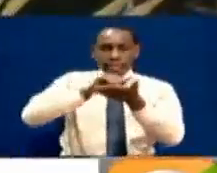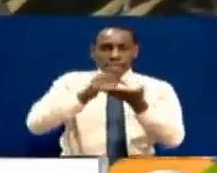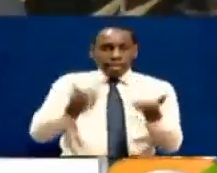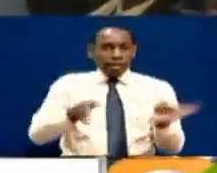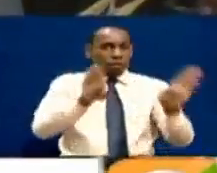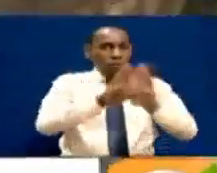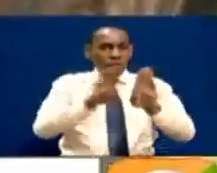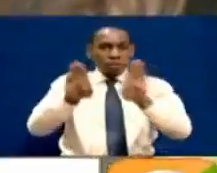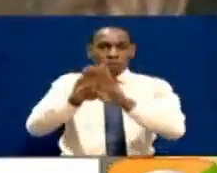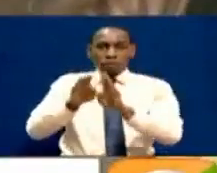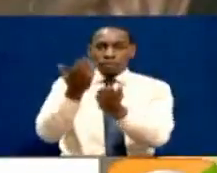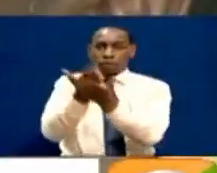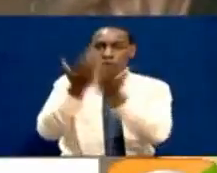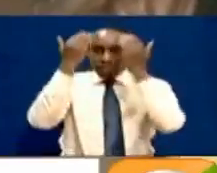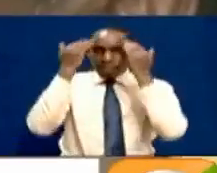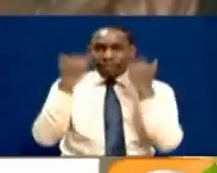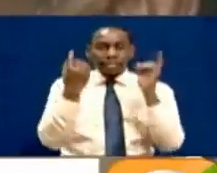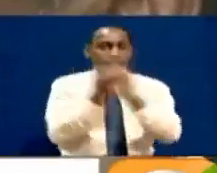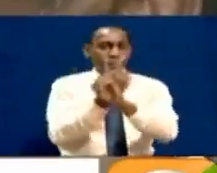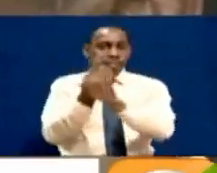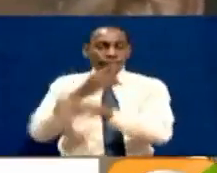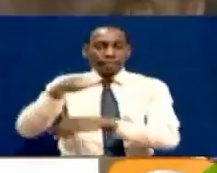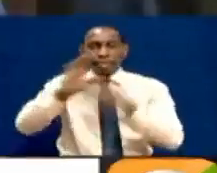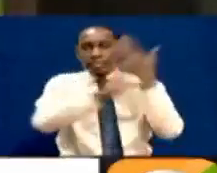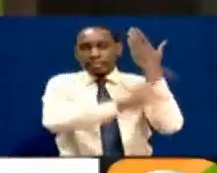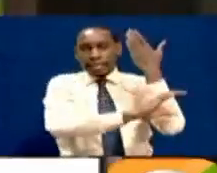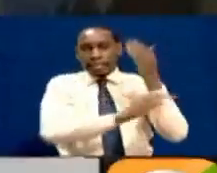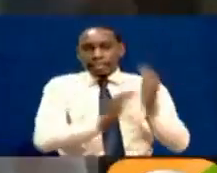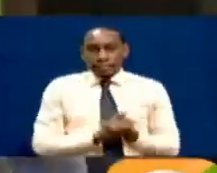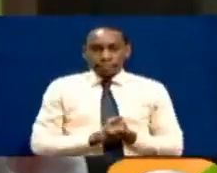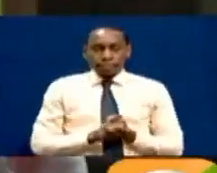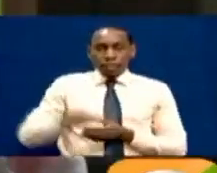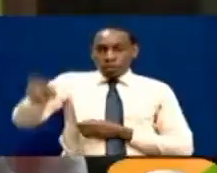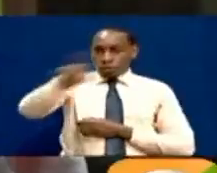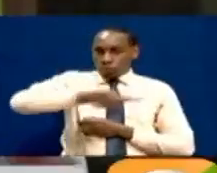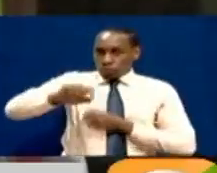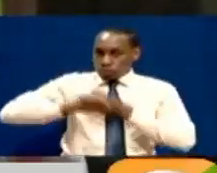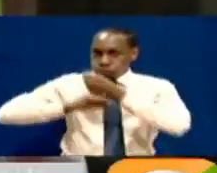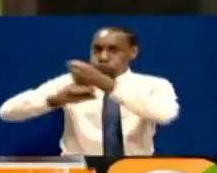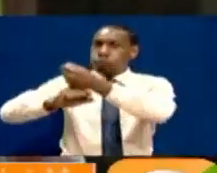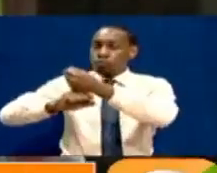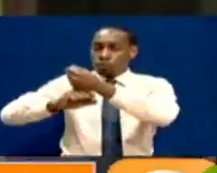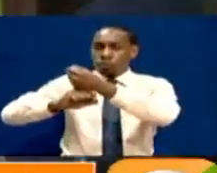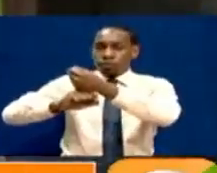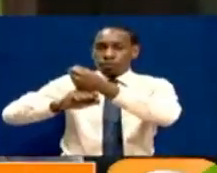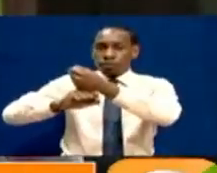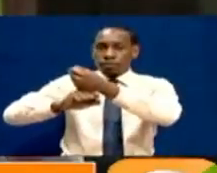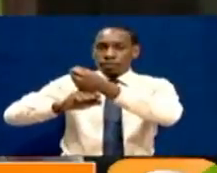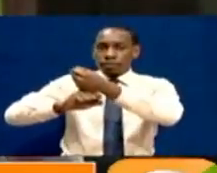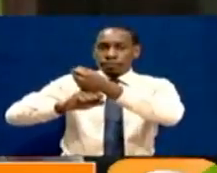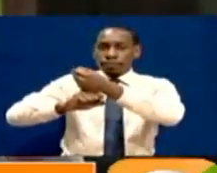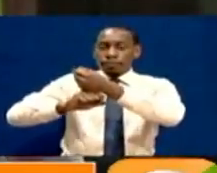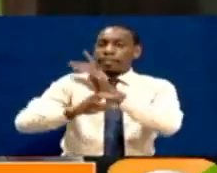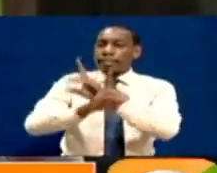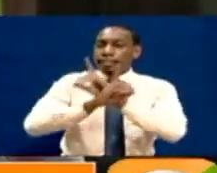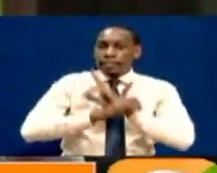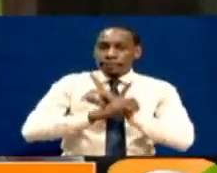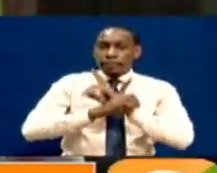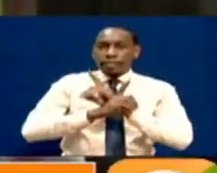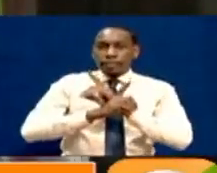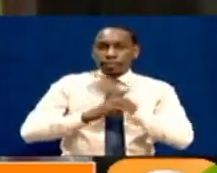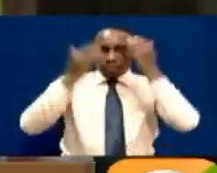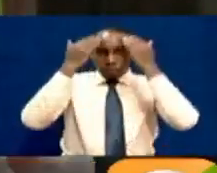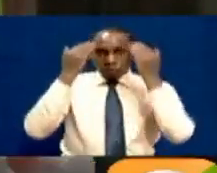to the closure of appeal courts in various parts of the country. We stand with you in defense of